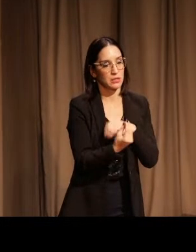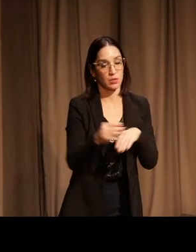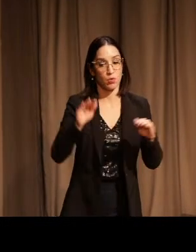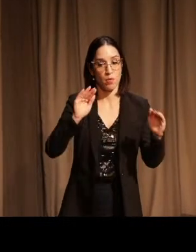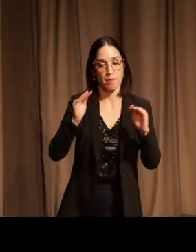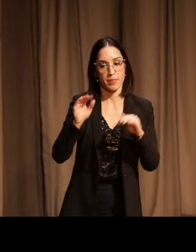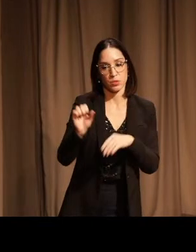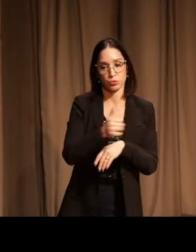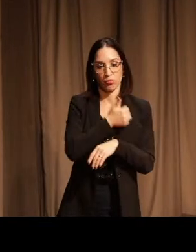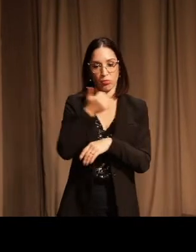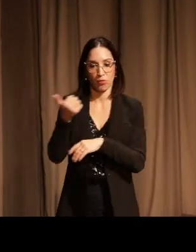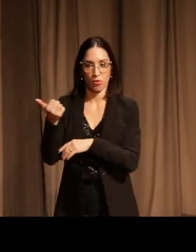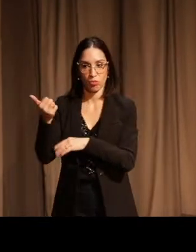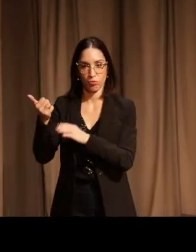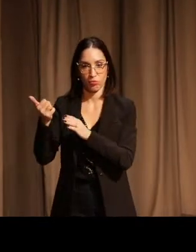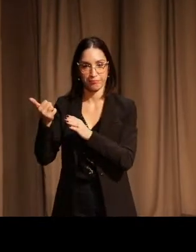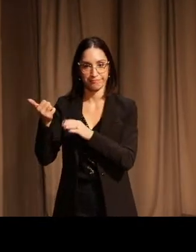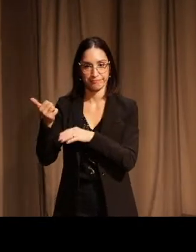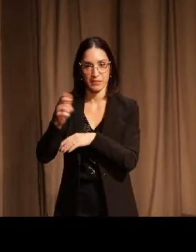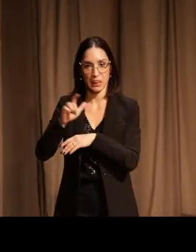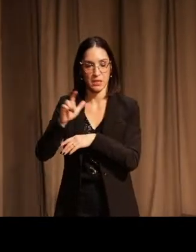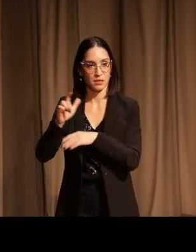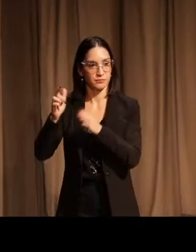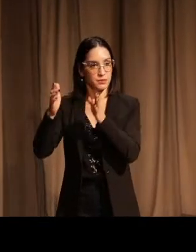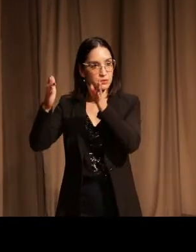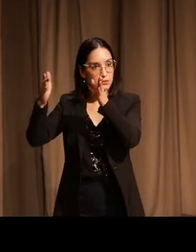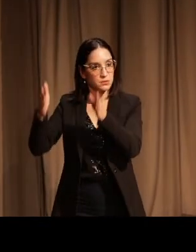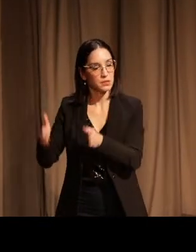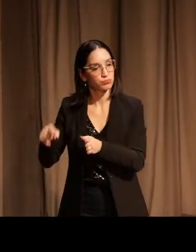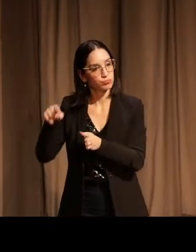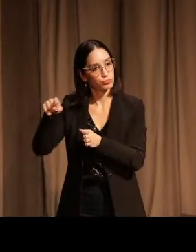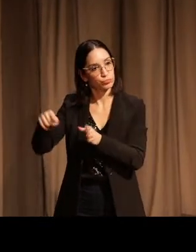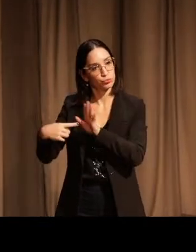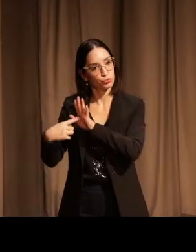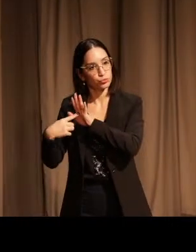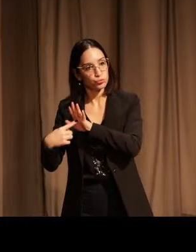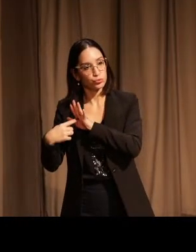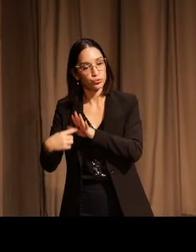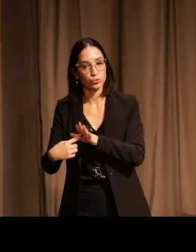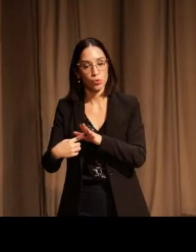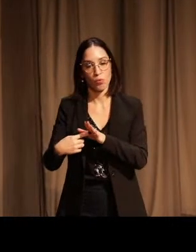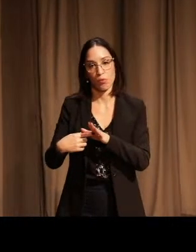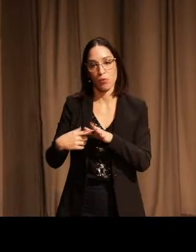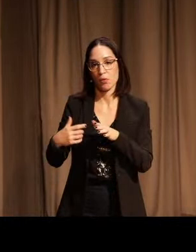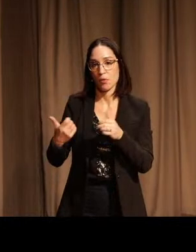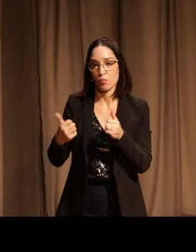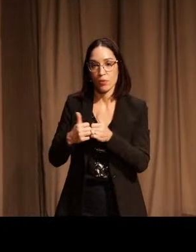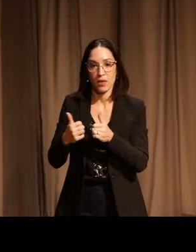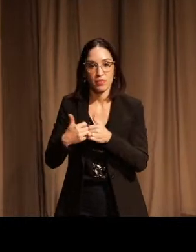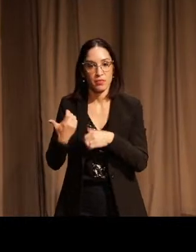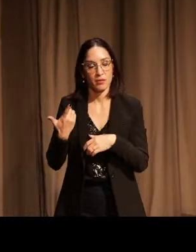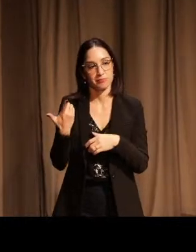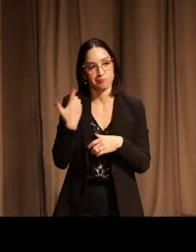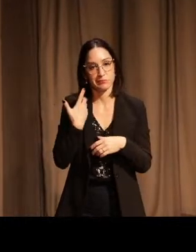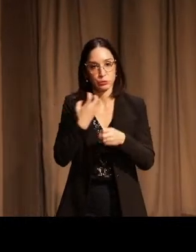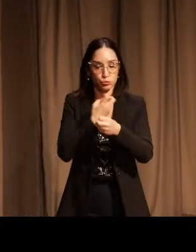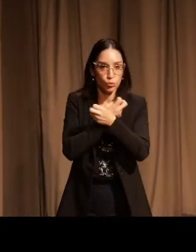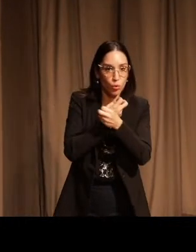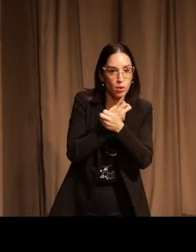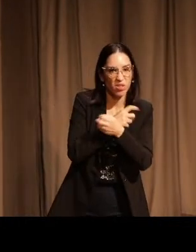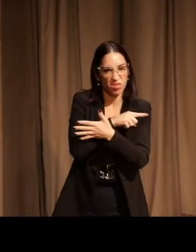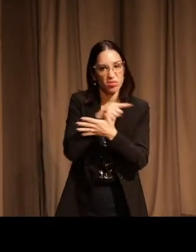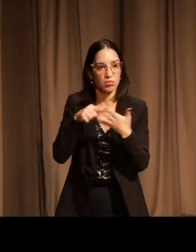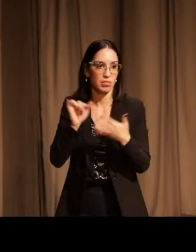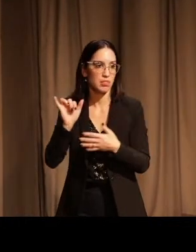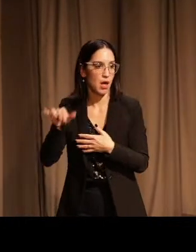the far left side there with the skull, with the skeletal figure. So,